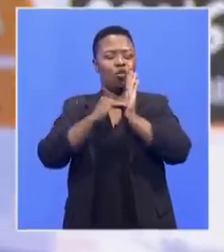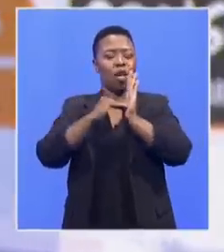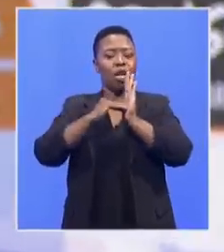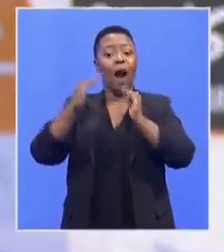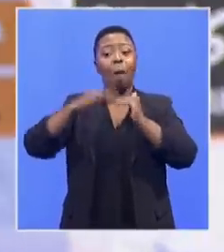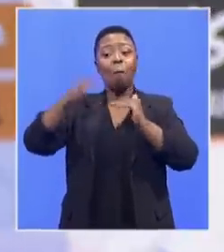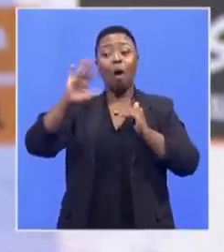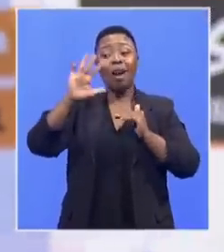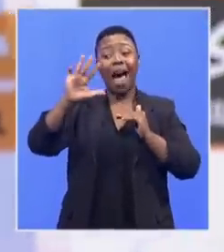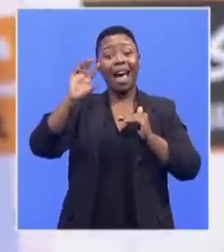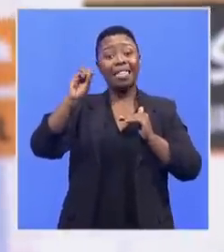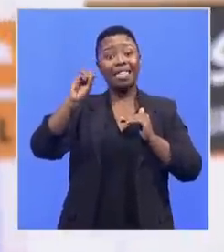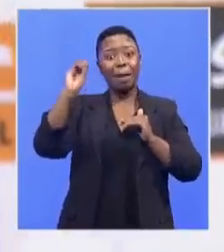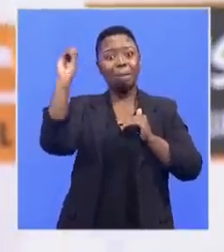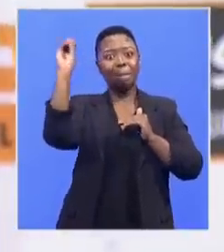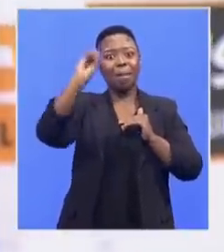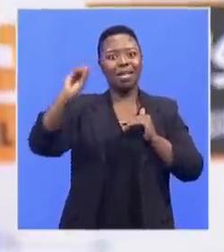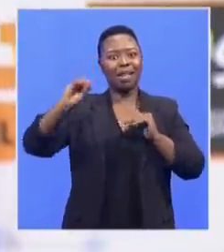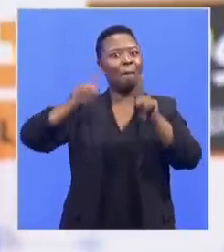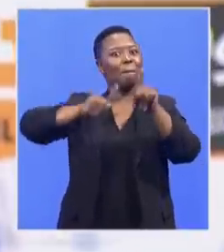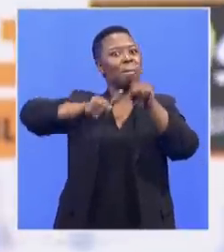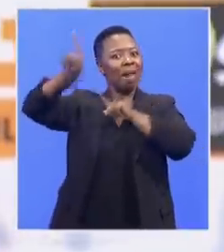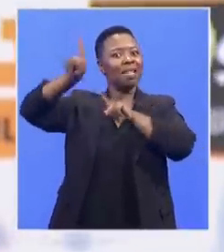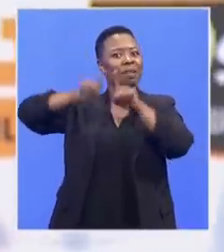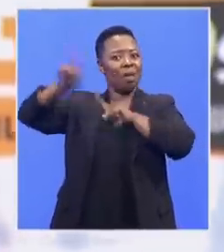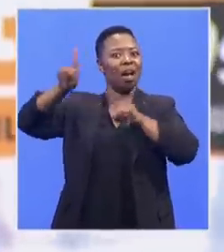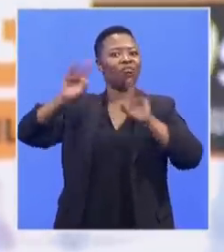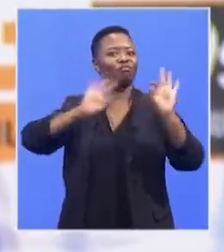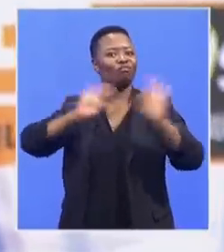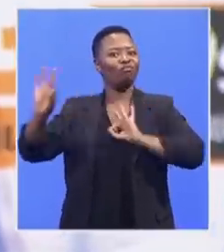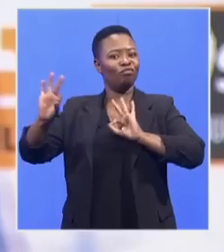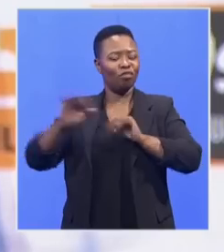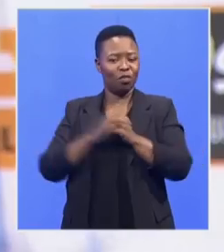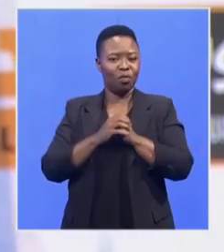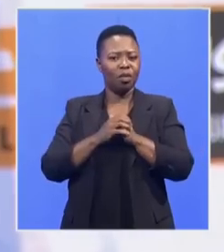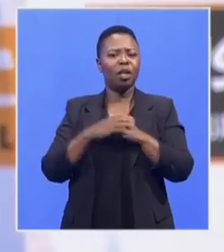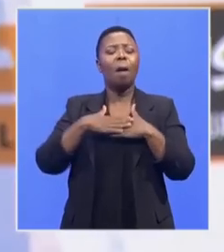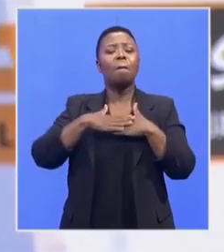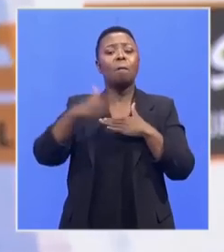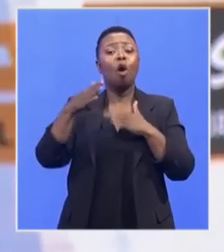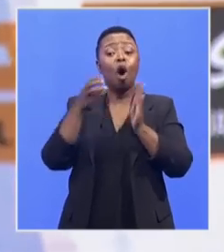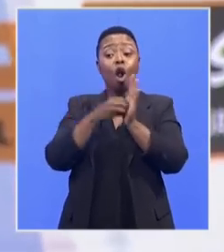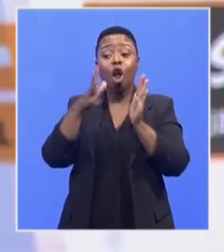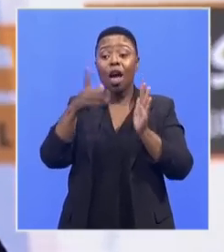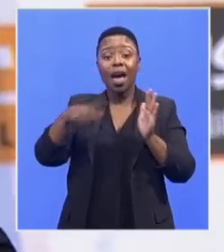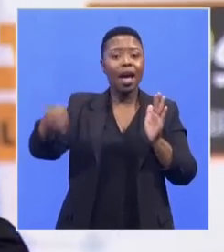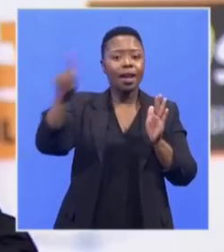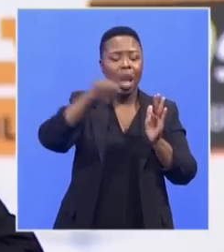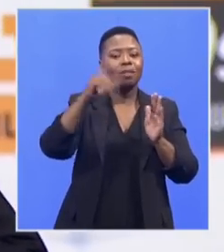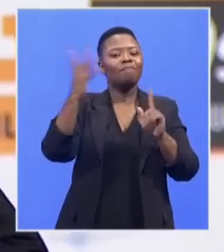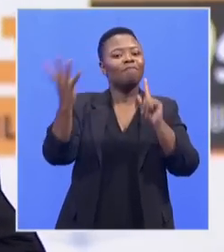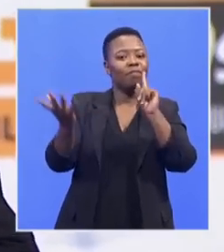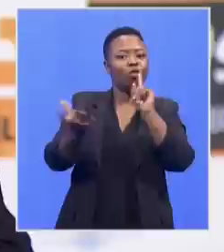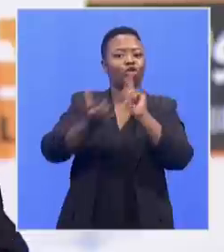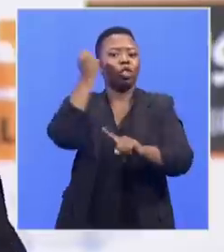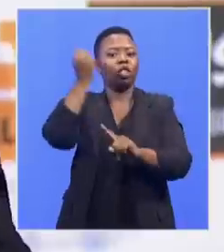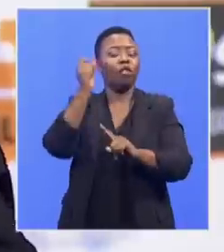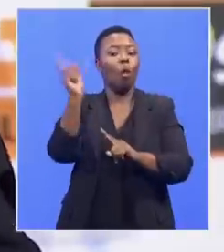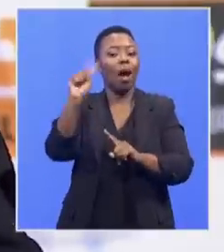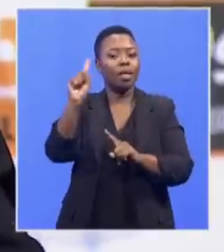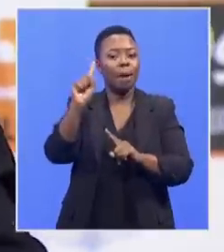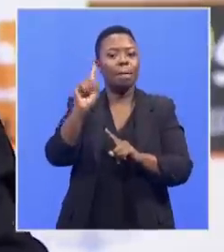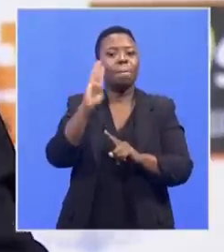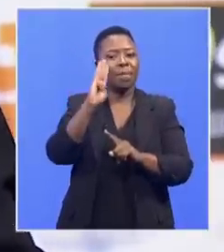passed. And more of the learners are achieving bachelor